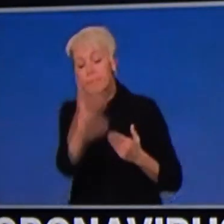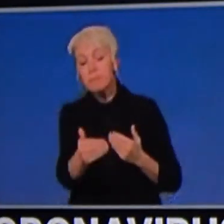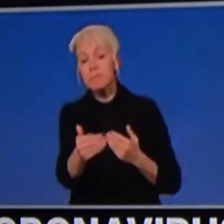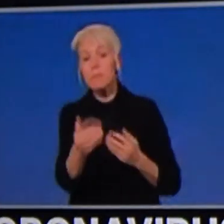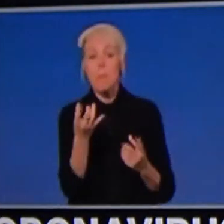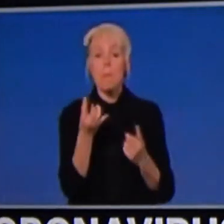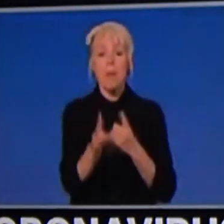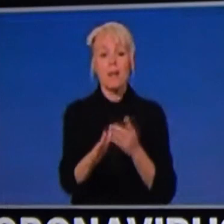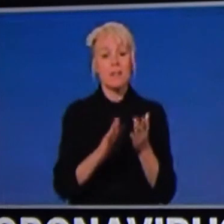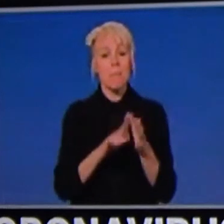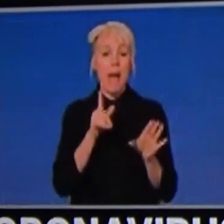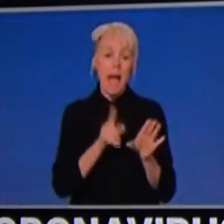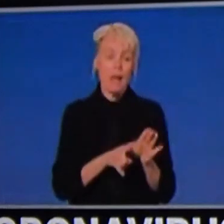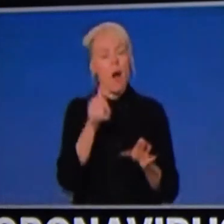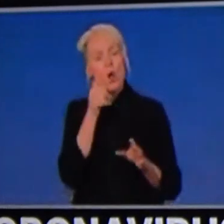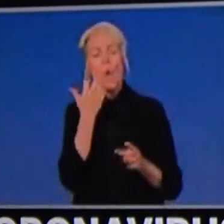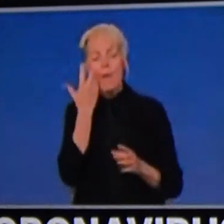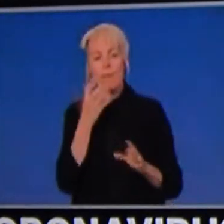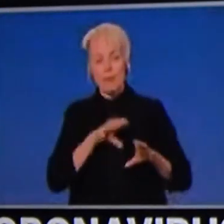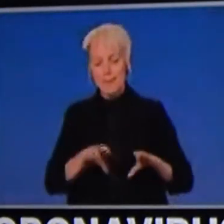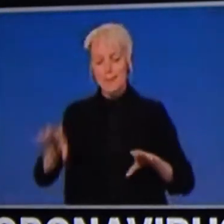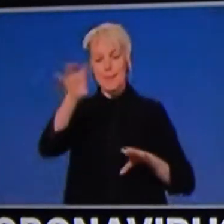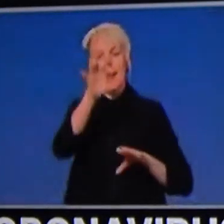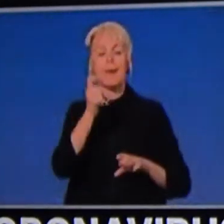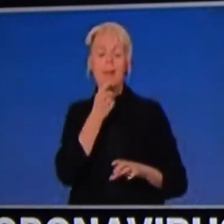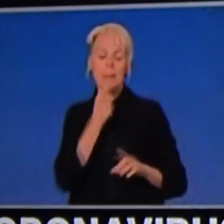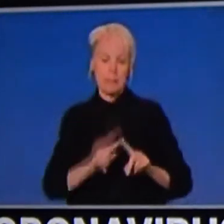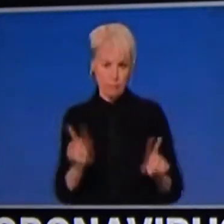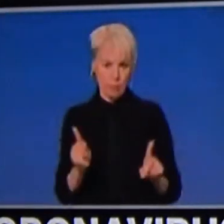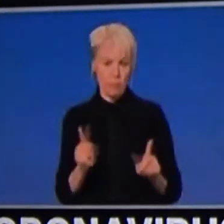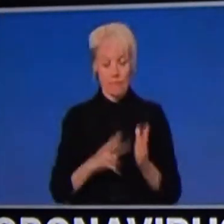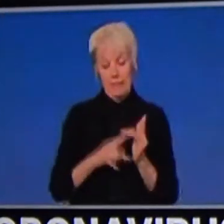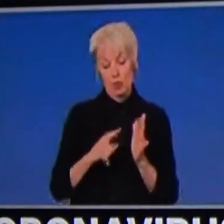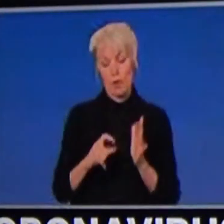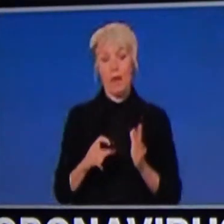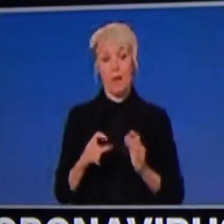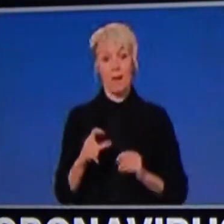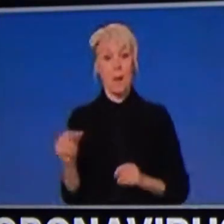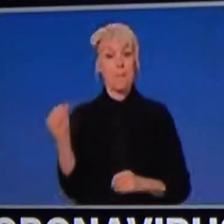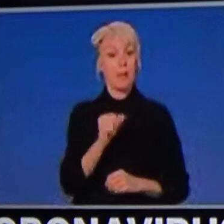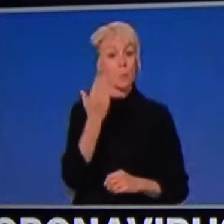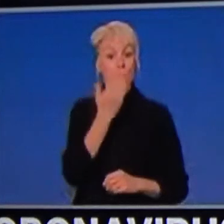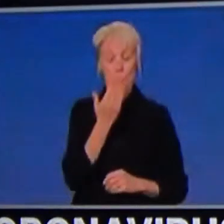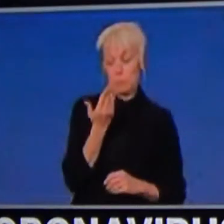at different arrangements. I mean, Victoria has only just gone back, so they set their arrangements for going back now, and that's fair